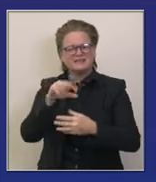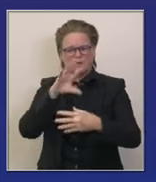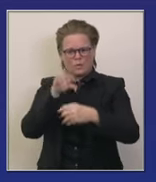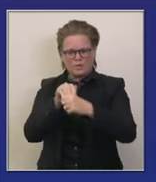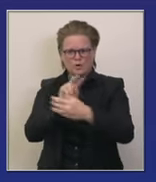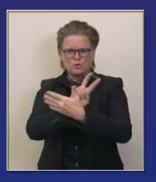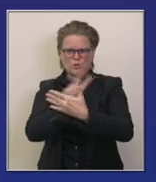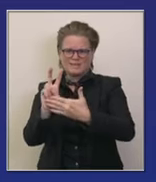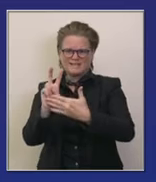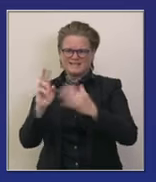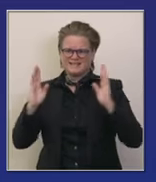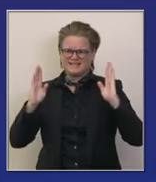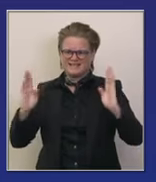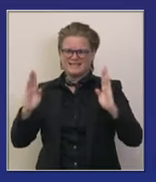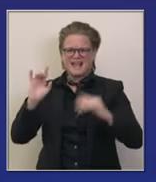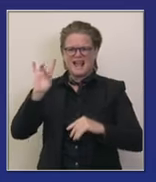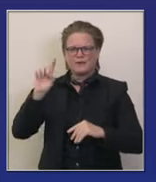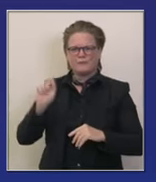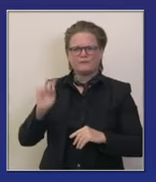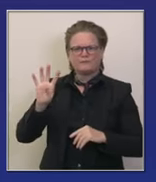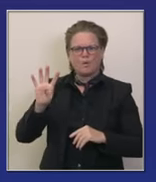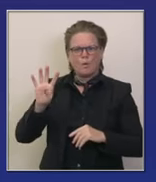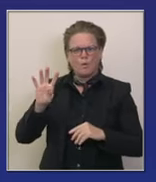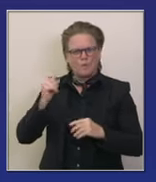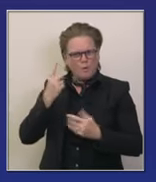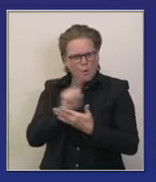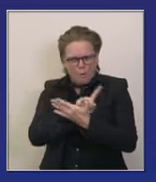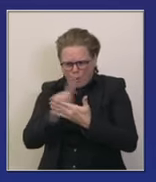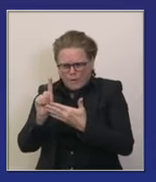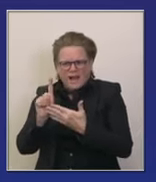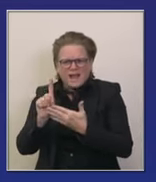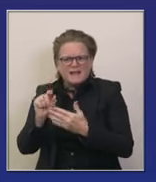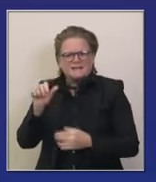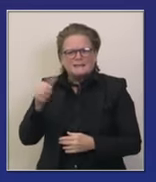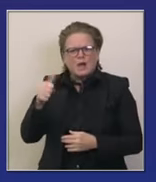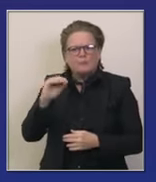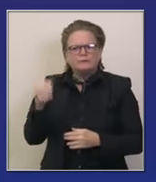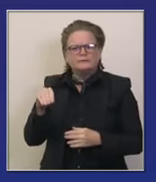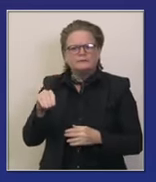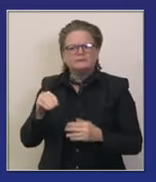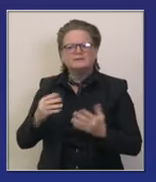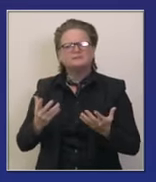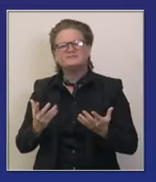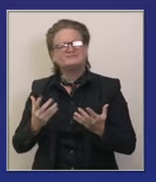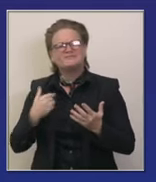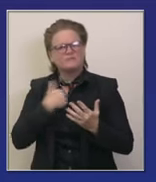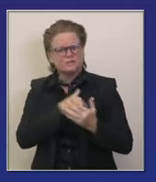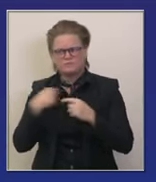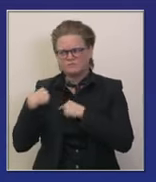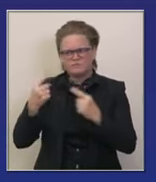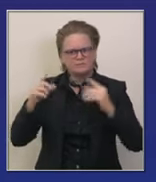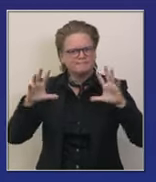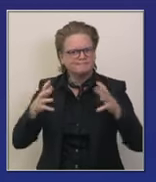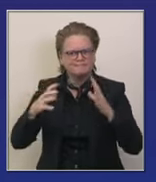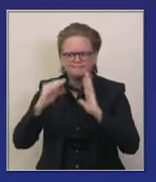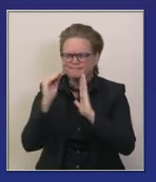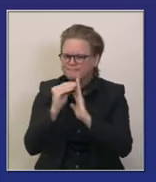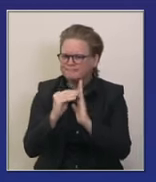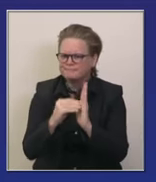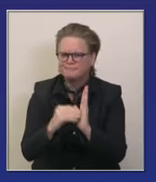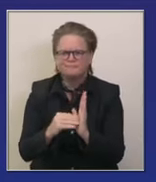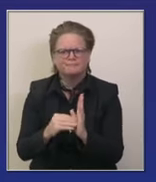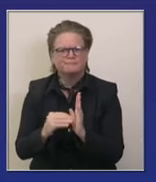over a 14-day period since we started recording when we got into those summer months.